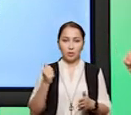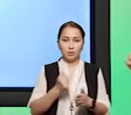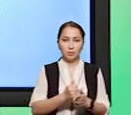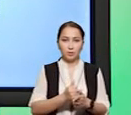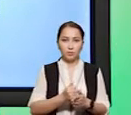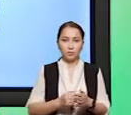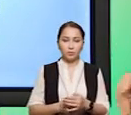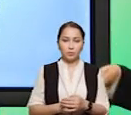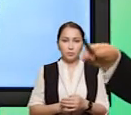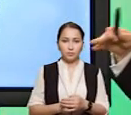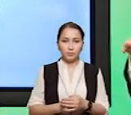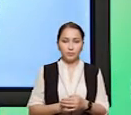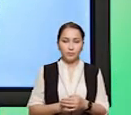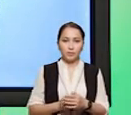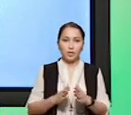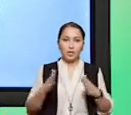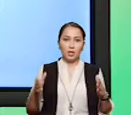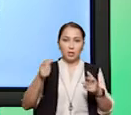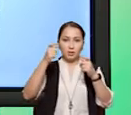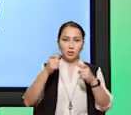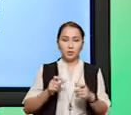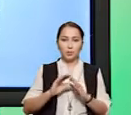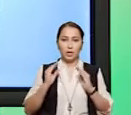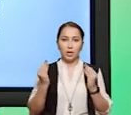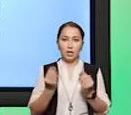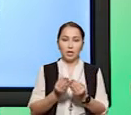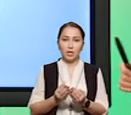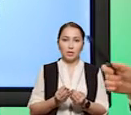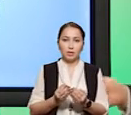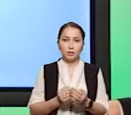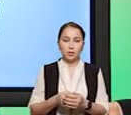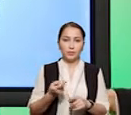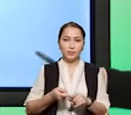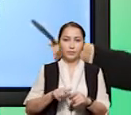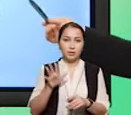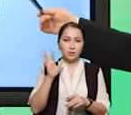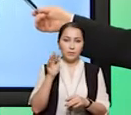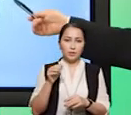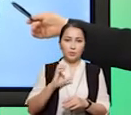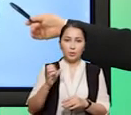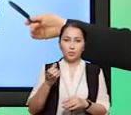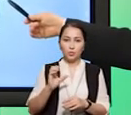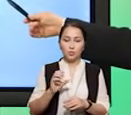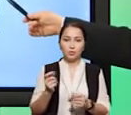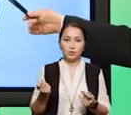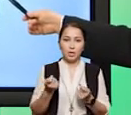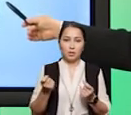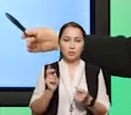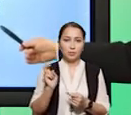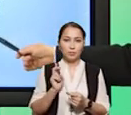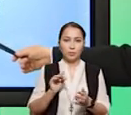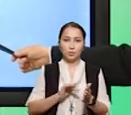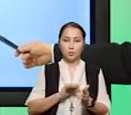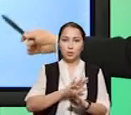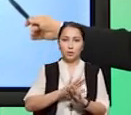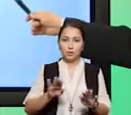kelgunicha katta silindr aylanishga ulguradi. Bu vaqtda endi kumush atomlari B nuqtaga emas, B